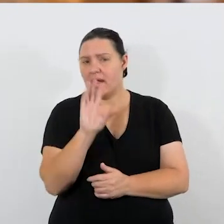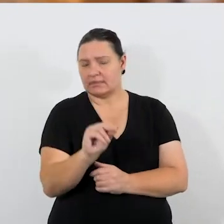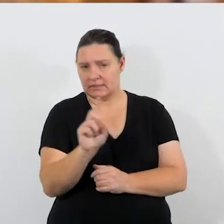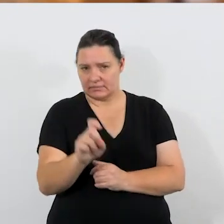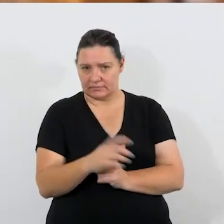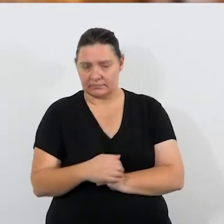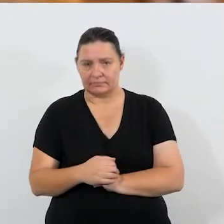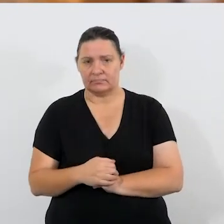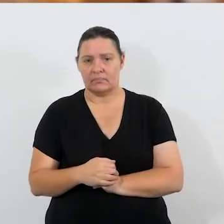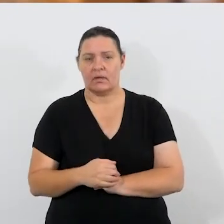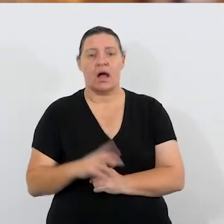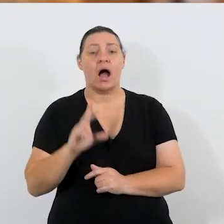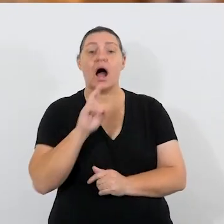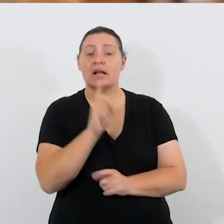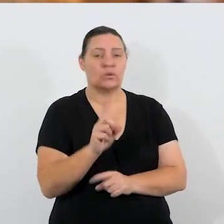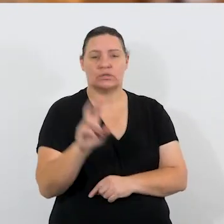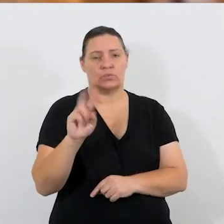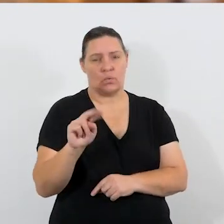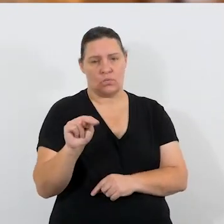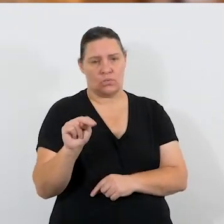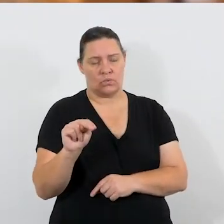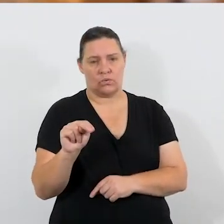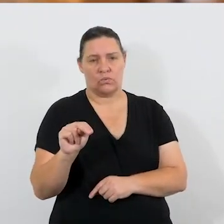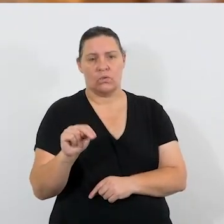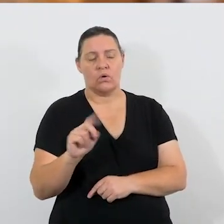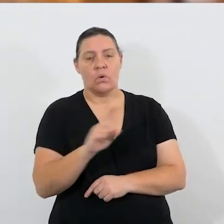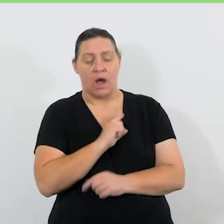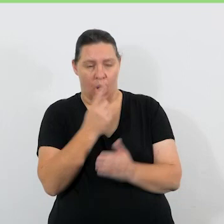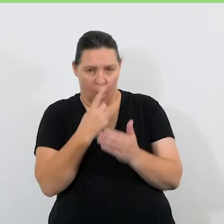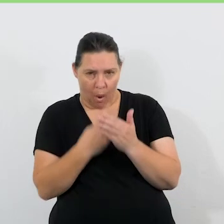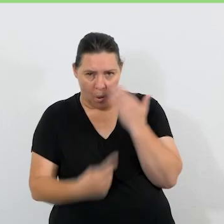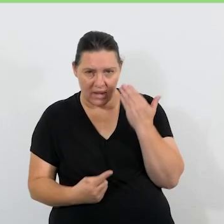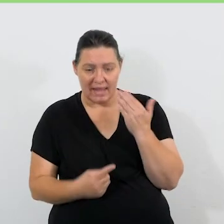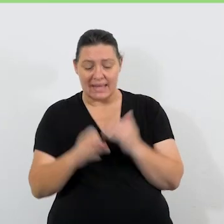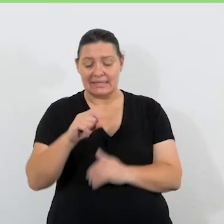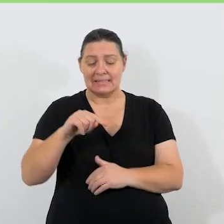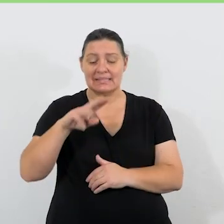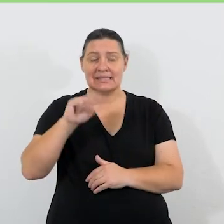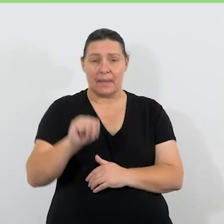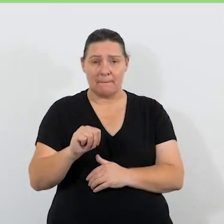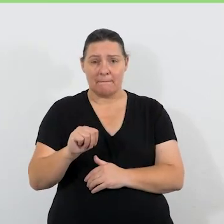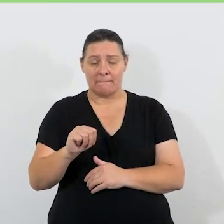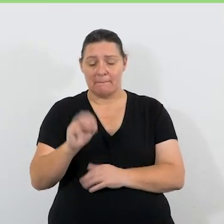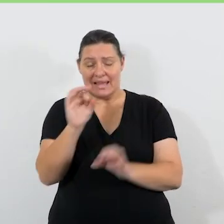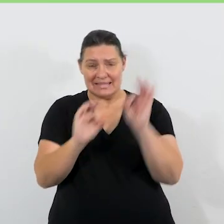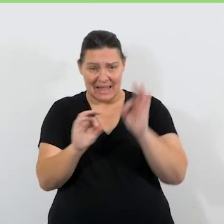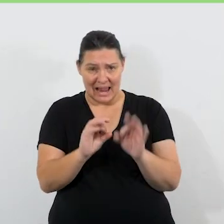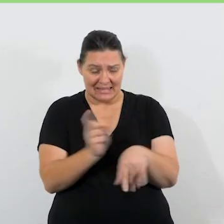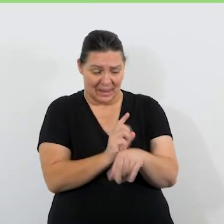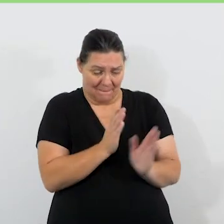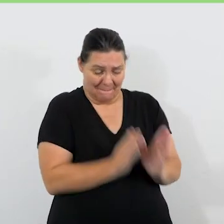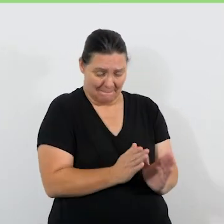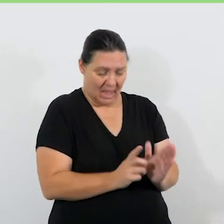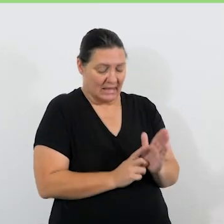what we are asking. And the answer is no. Only in their stem cell stage can